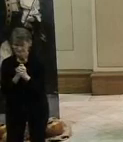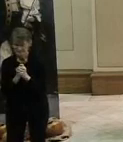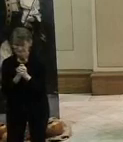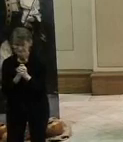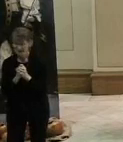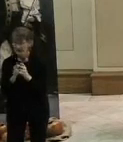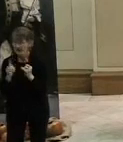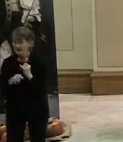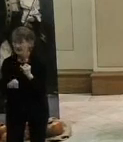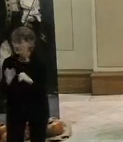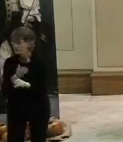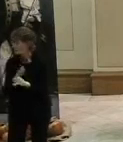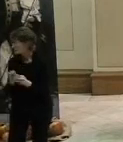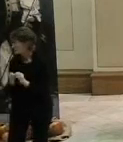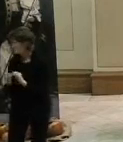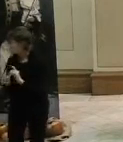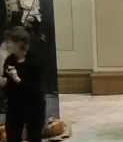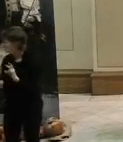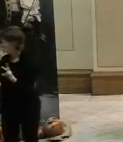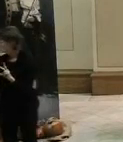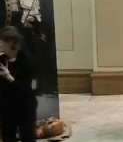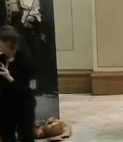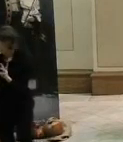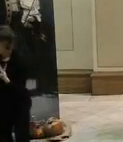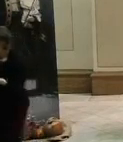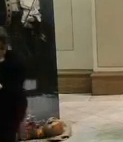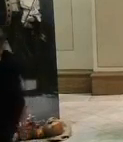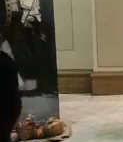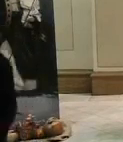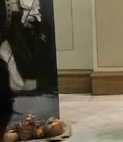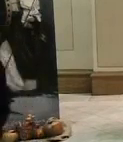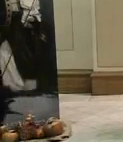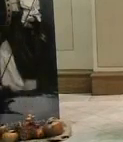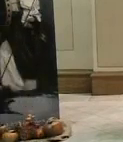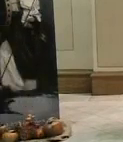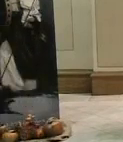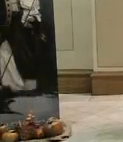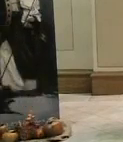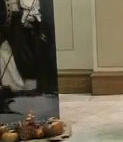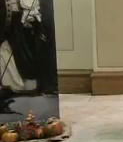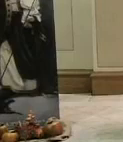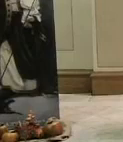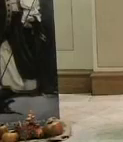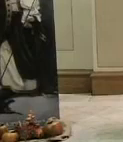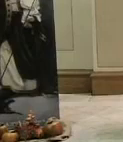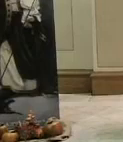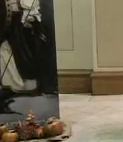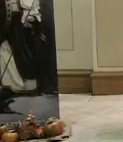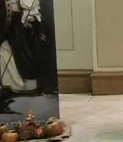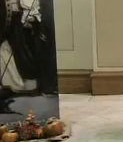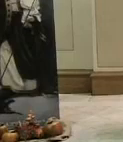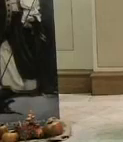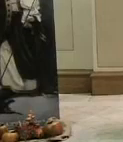The closing song is number 266 in the hymnal, Crown Him with Many Crowns, number 266.